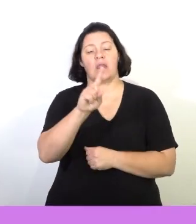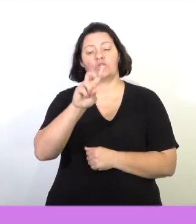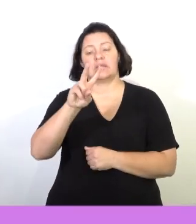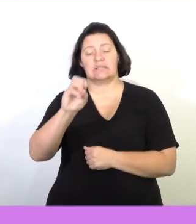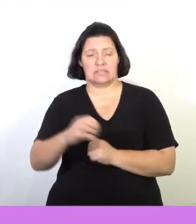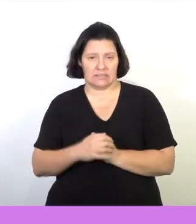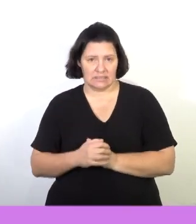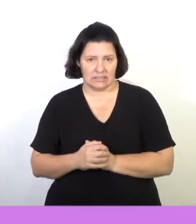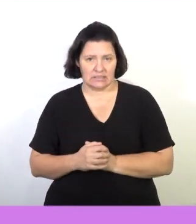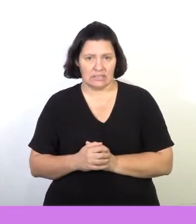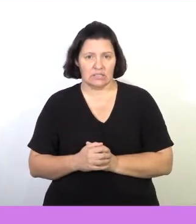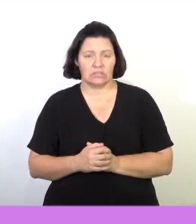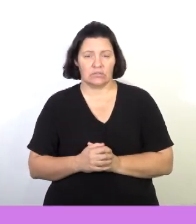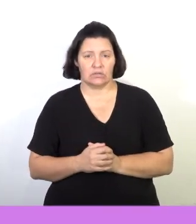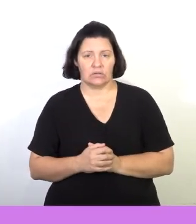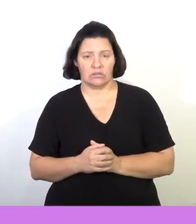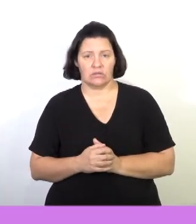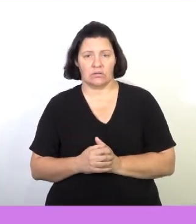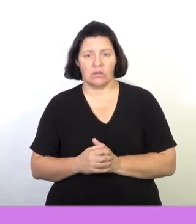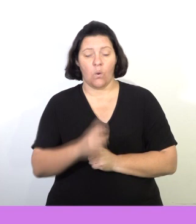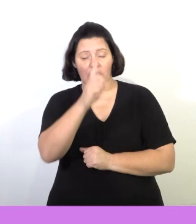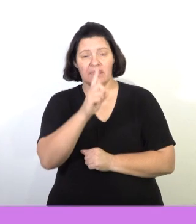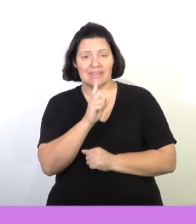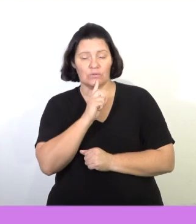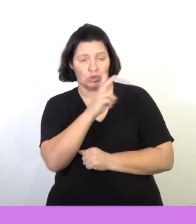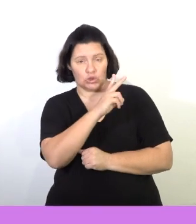charges 120. So we're going to take the